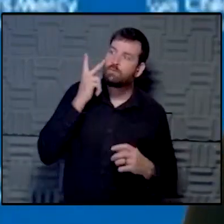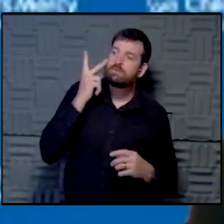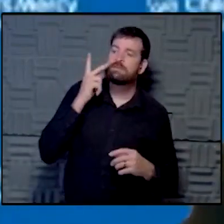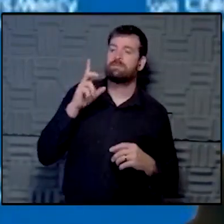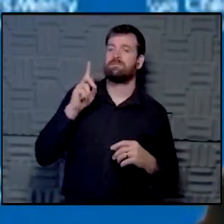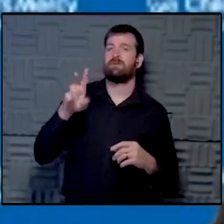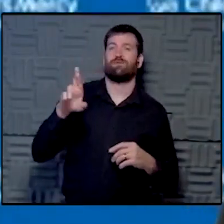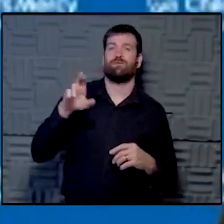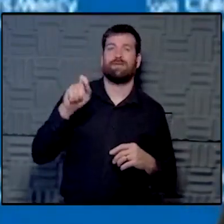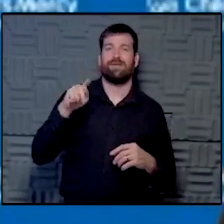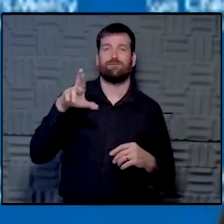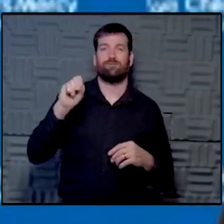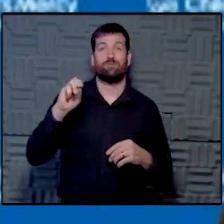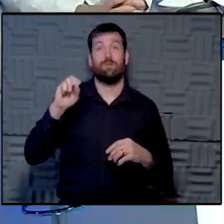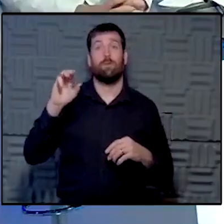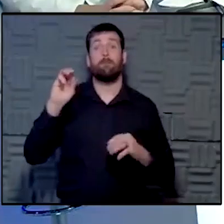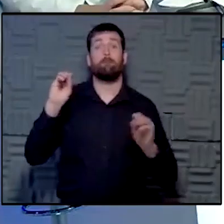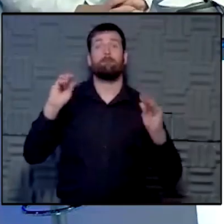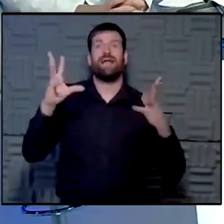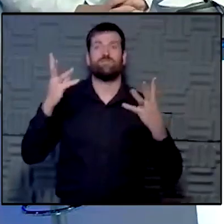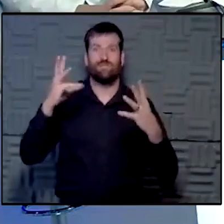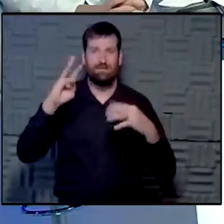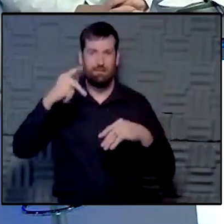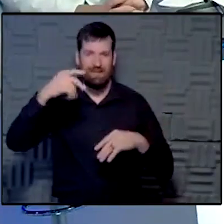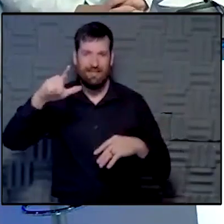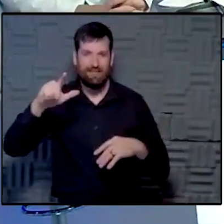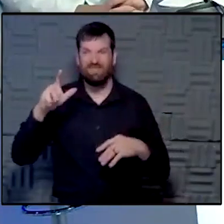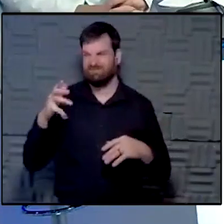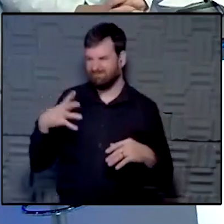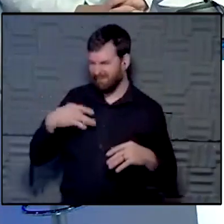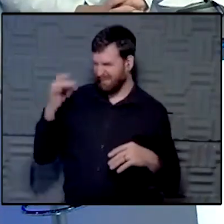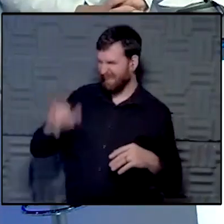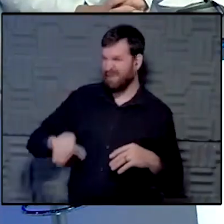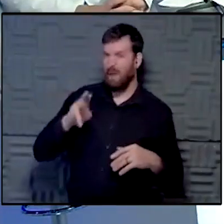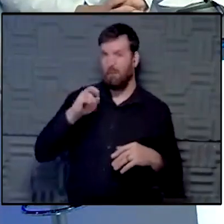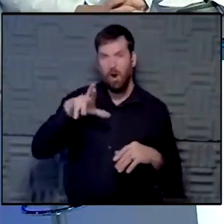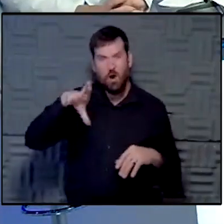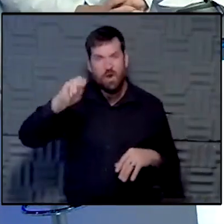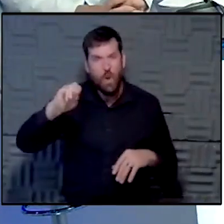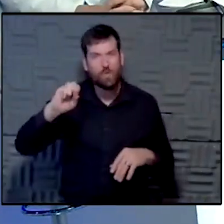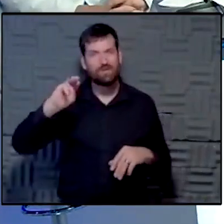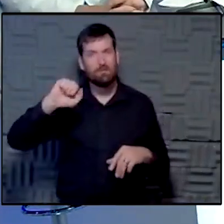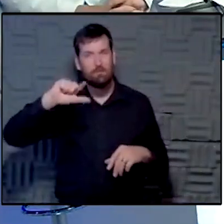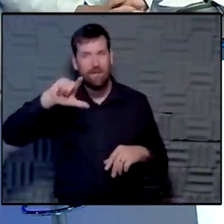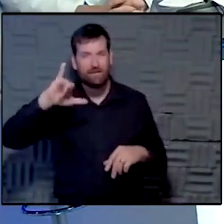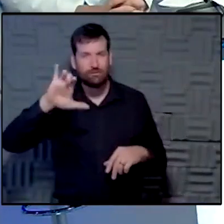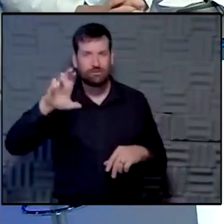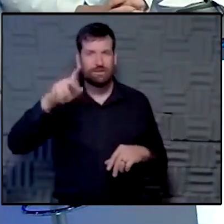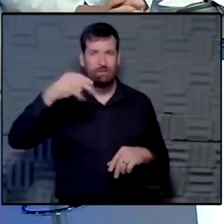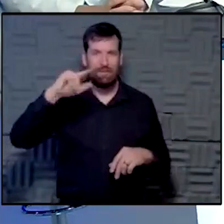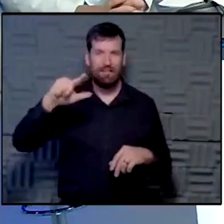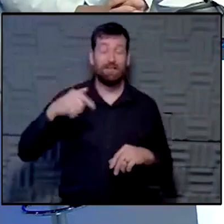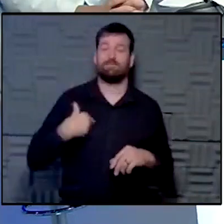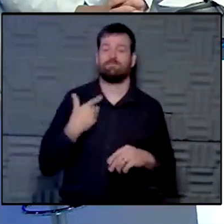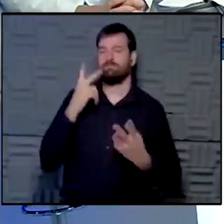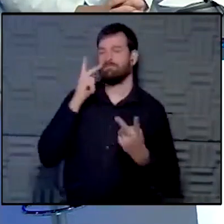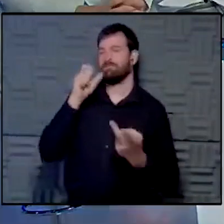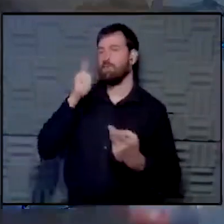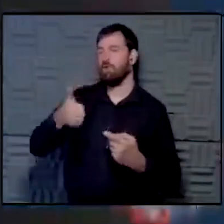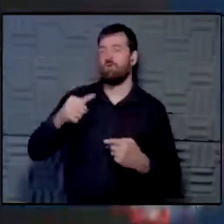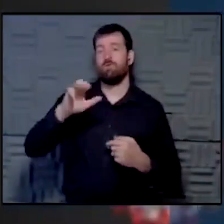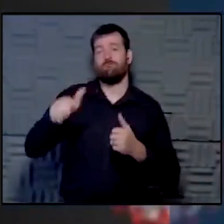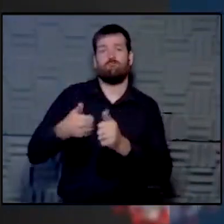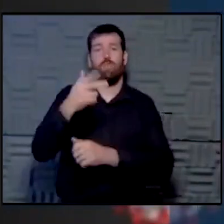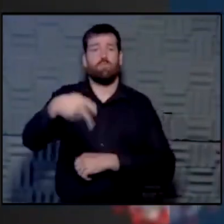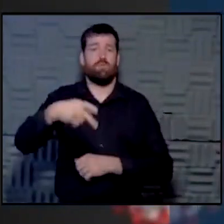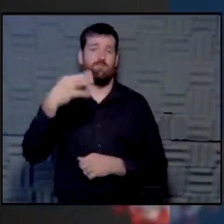like that. Mario's magic pill. I think that's the one right there. Hey, so you've already heard tomorrow we're going to be doing our